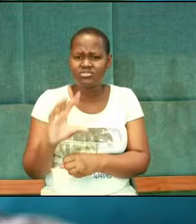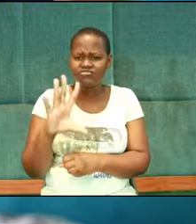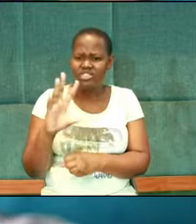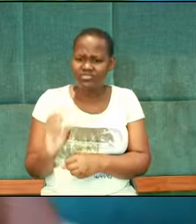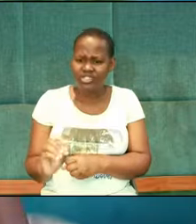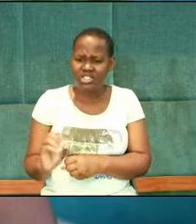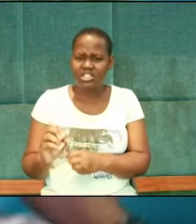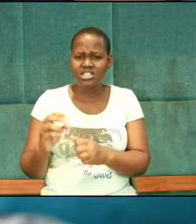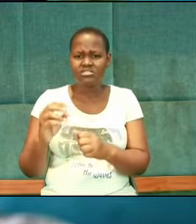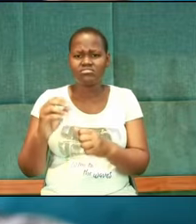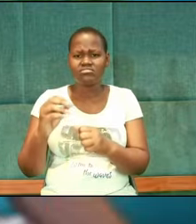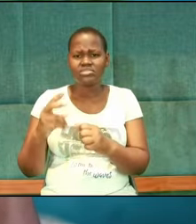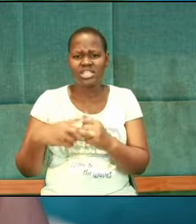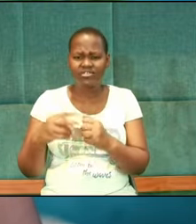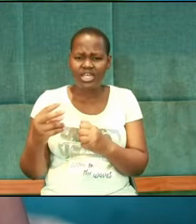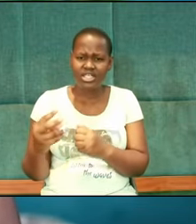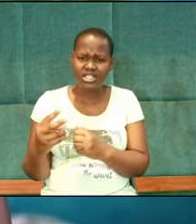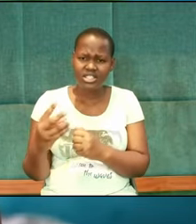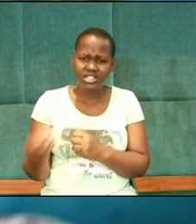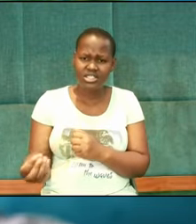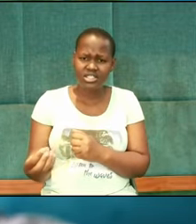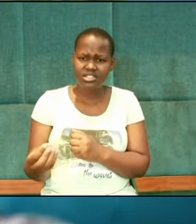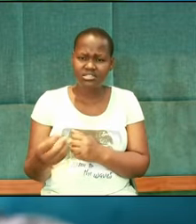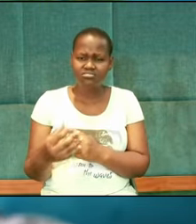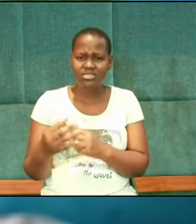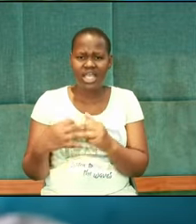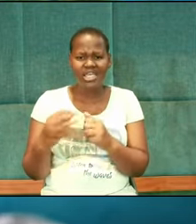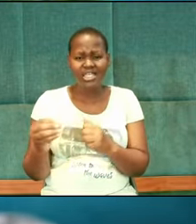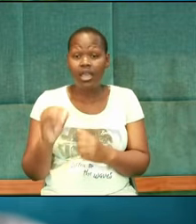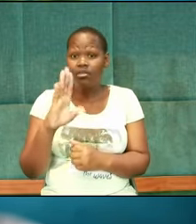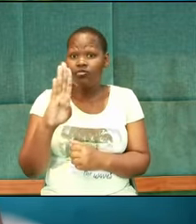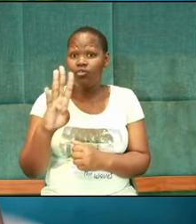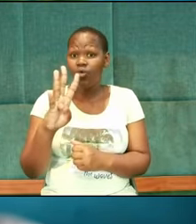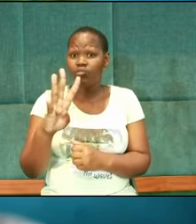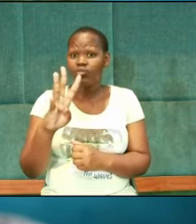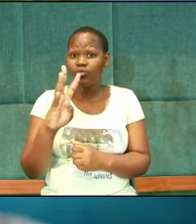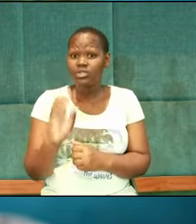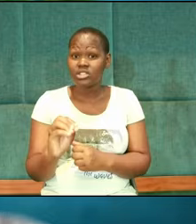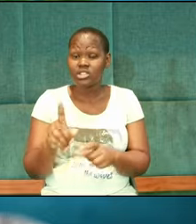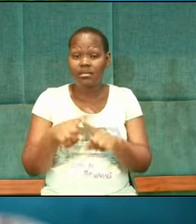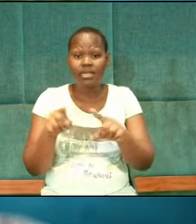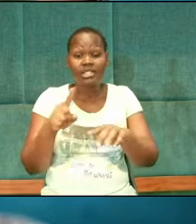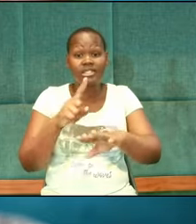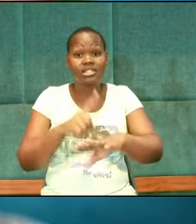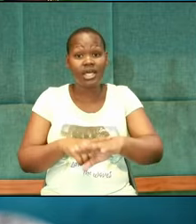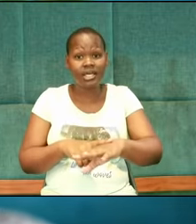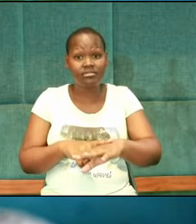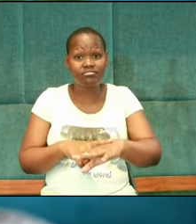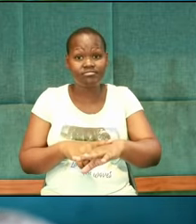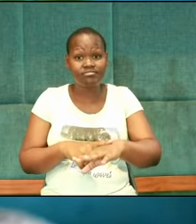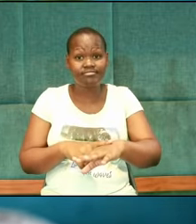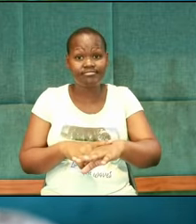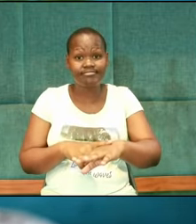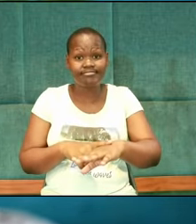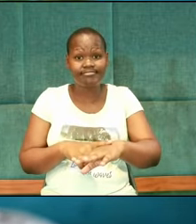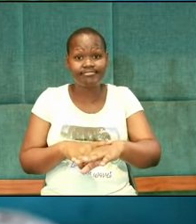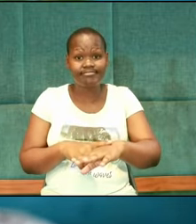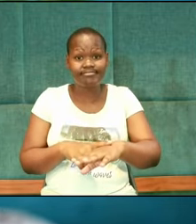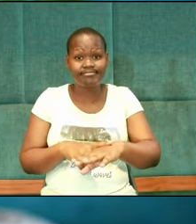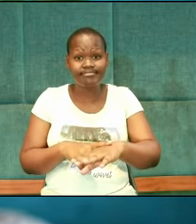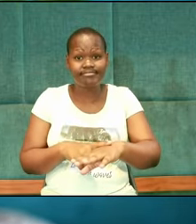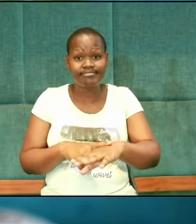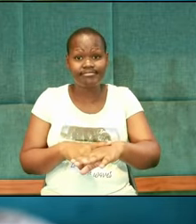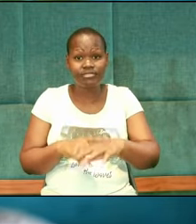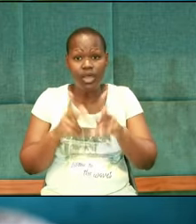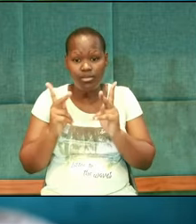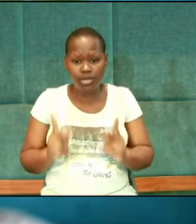years, 70 years, 40 years of being together. But when it is time to go that journey, we trivialize it. And guess the people we leave